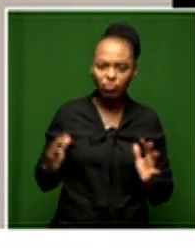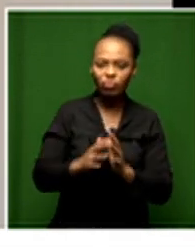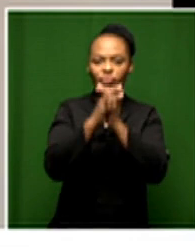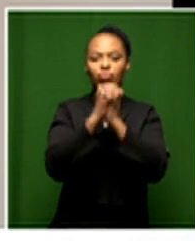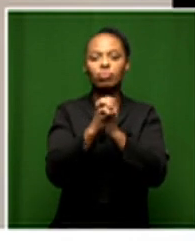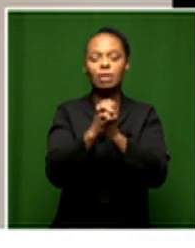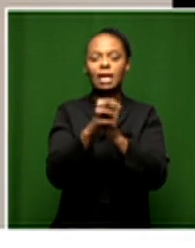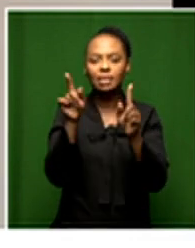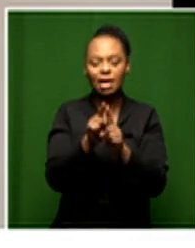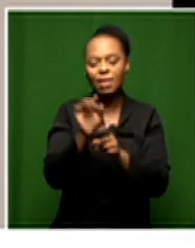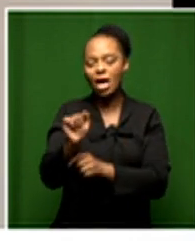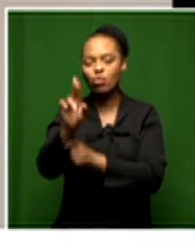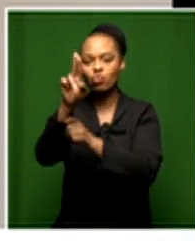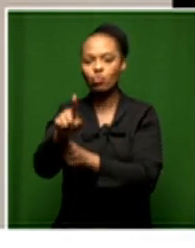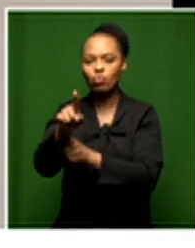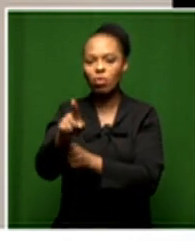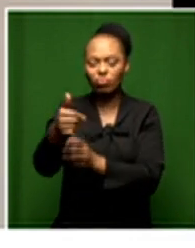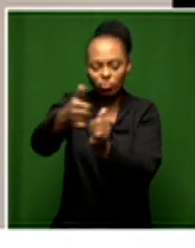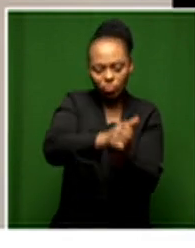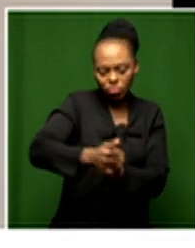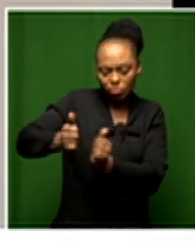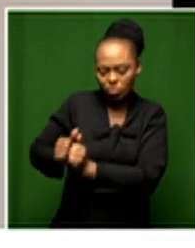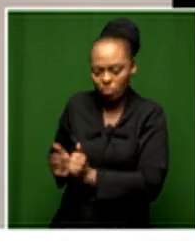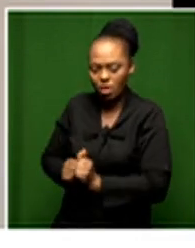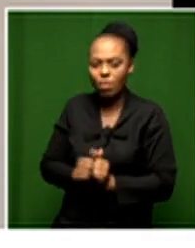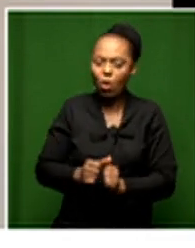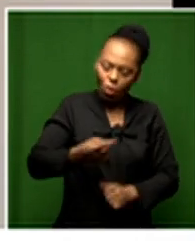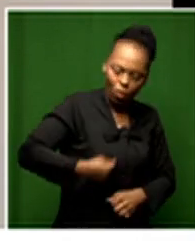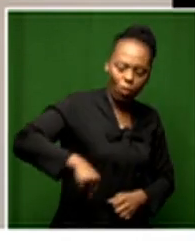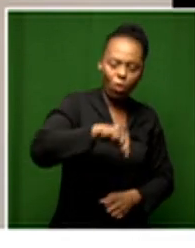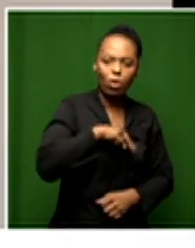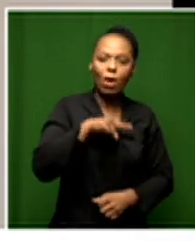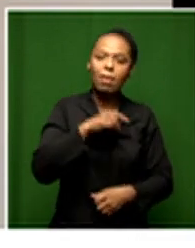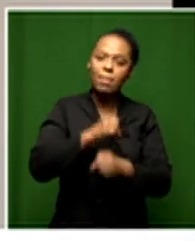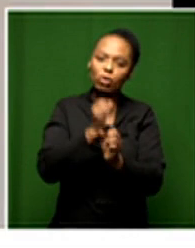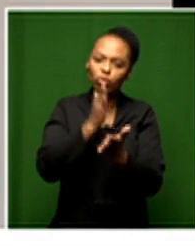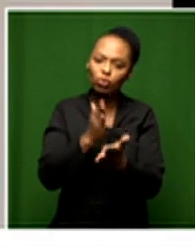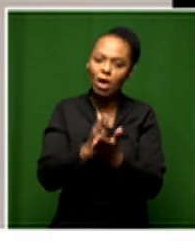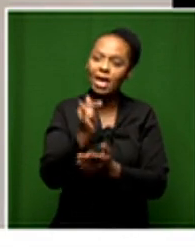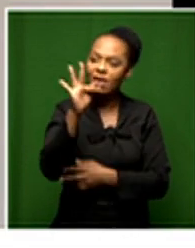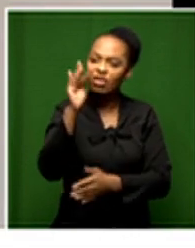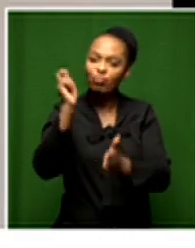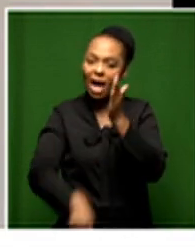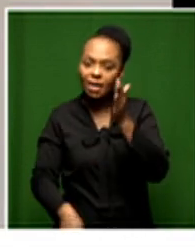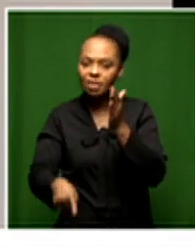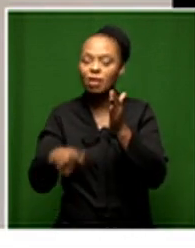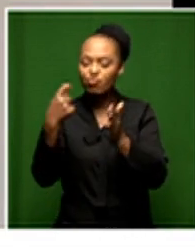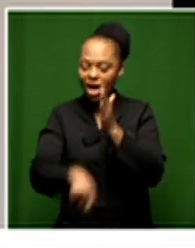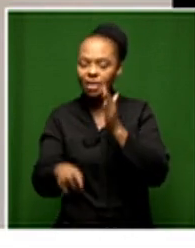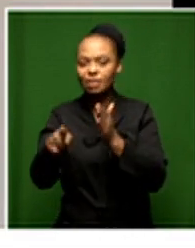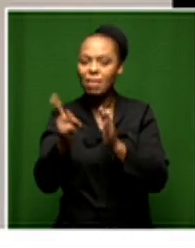and also the African Union new mechanism to make sure that the prices are transparent and that the